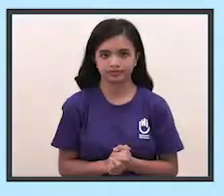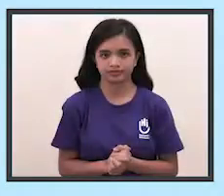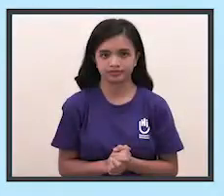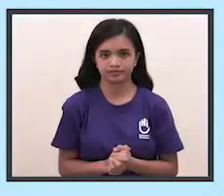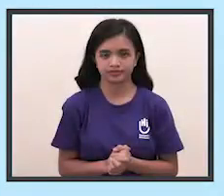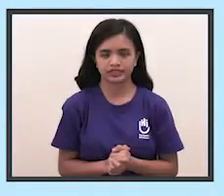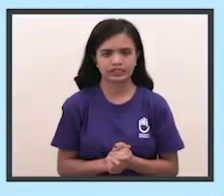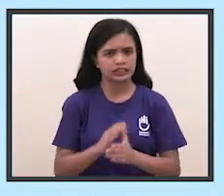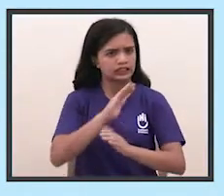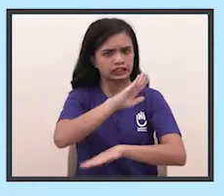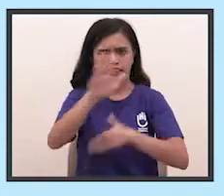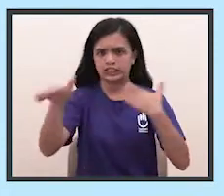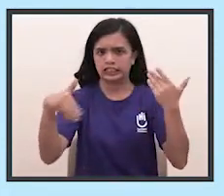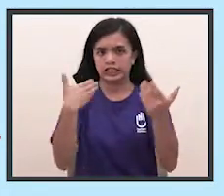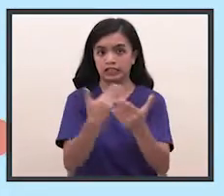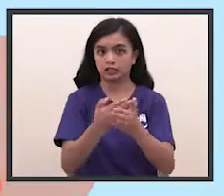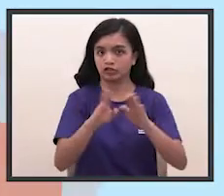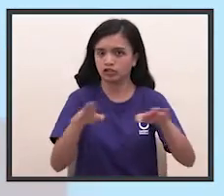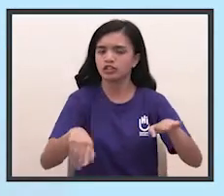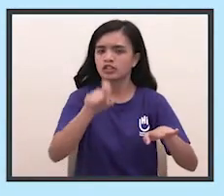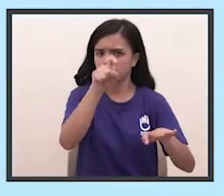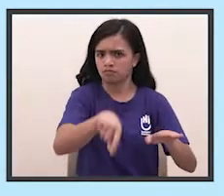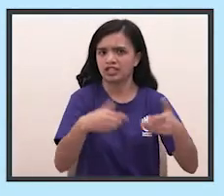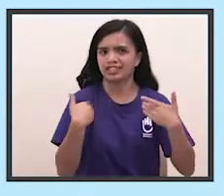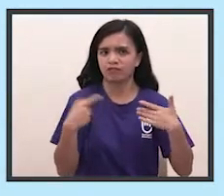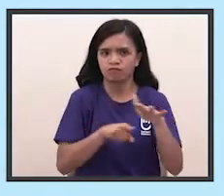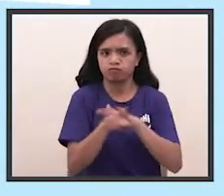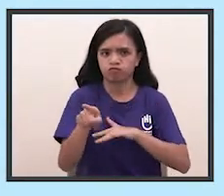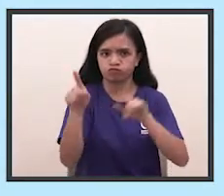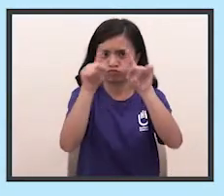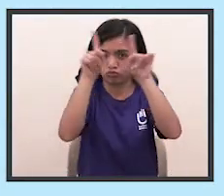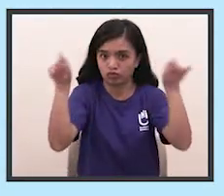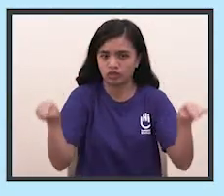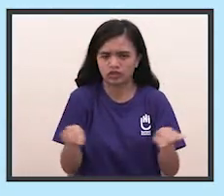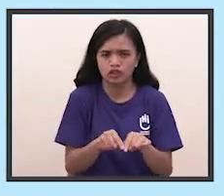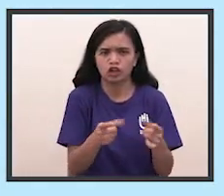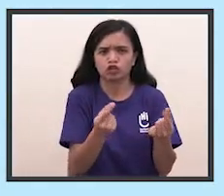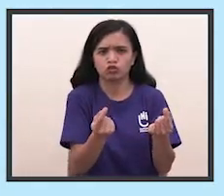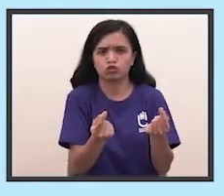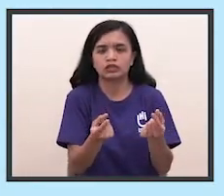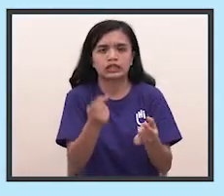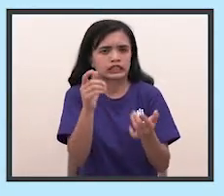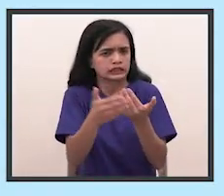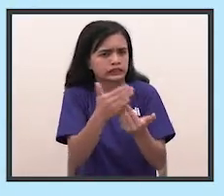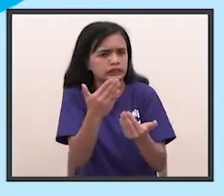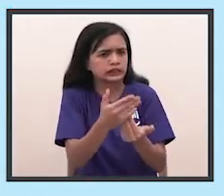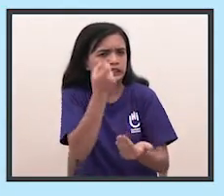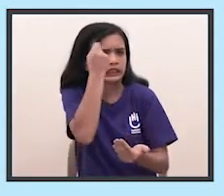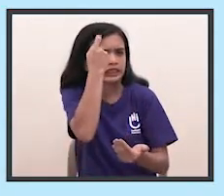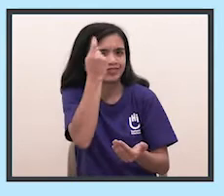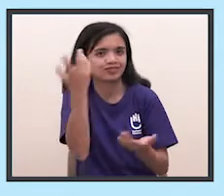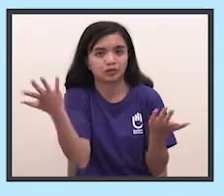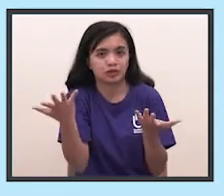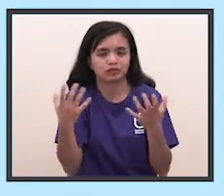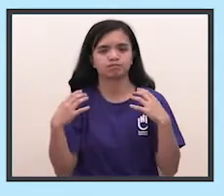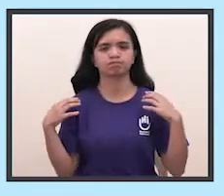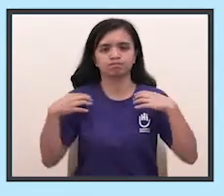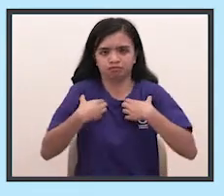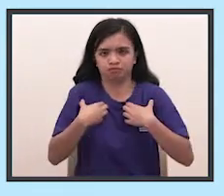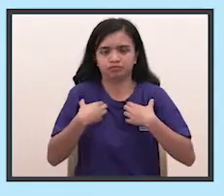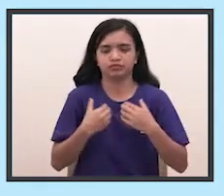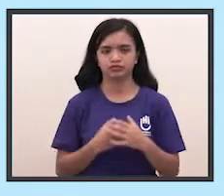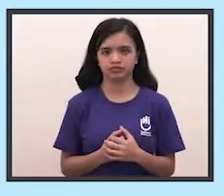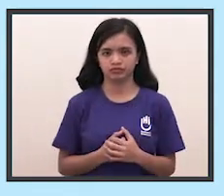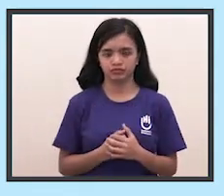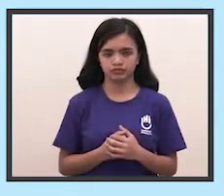Make sure each child has an evacuation map that they understand inside their go bag.